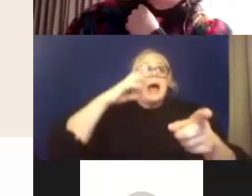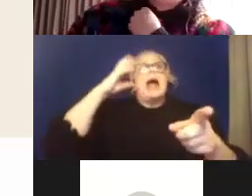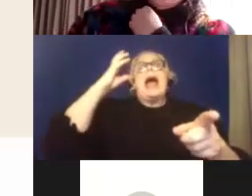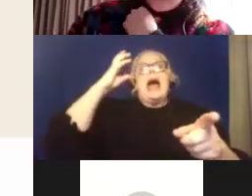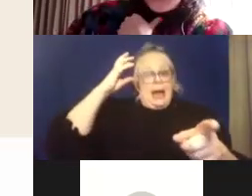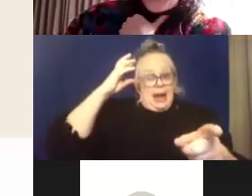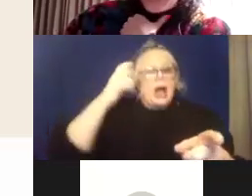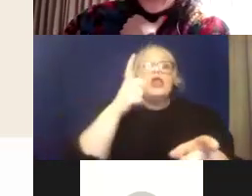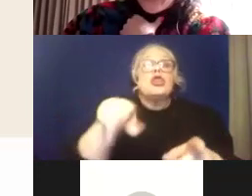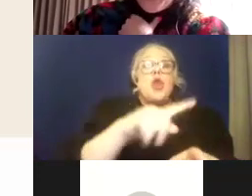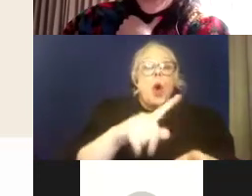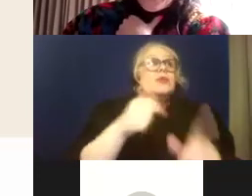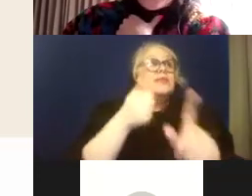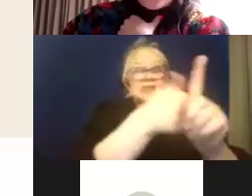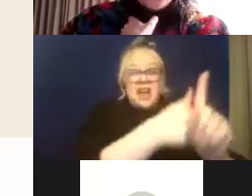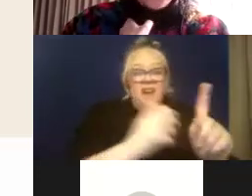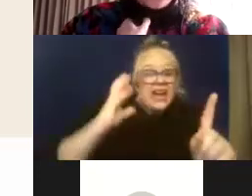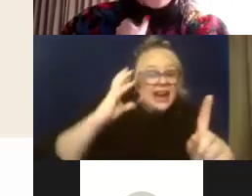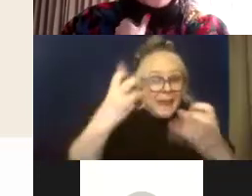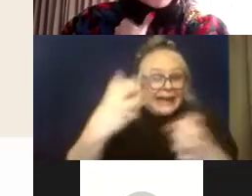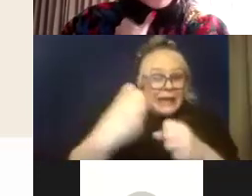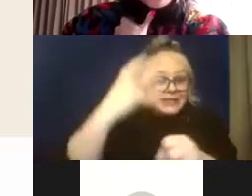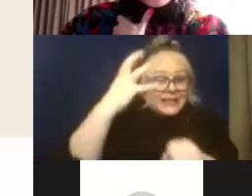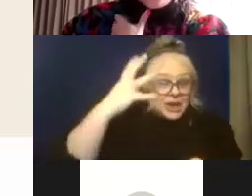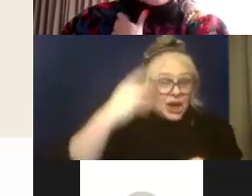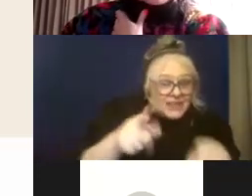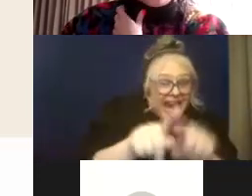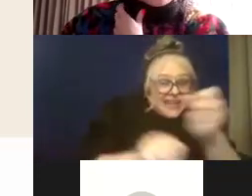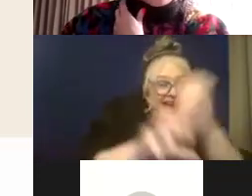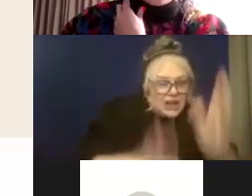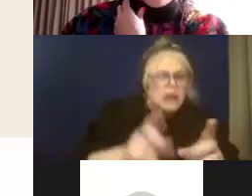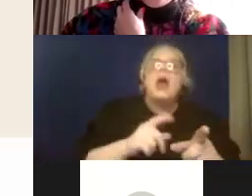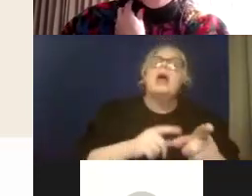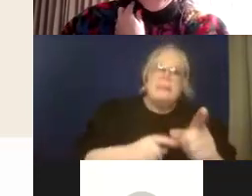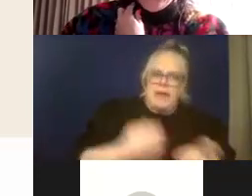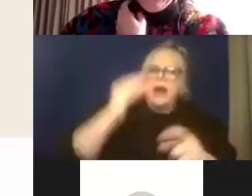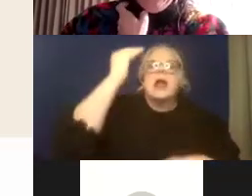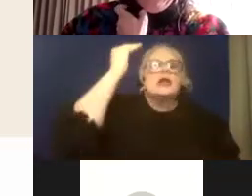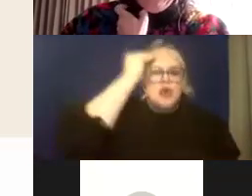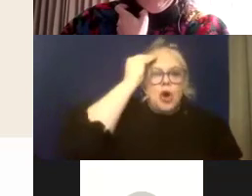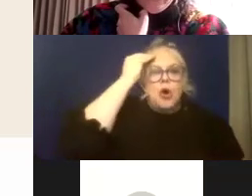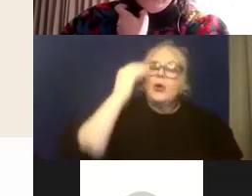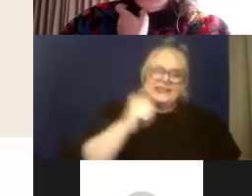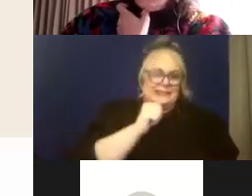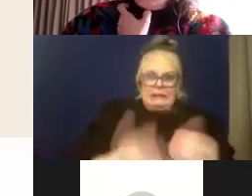particular child sexual abuse material, can tend towards the harder end of the emotional boundaries spectrum.